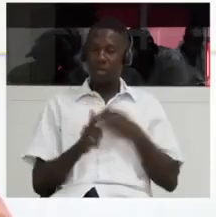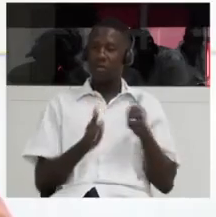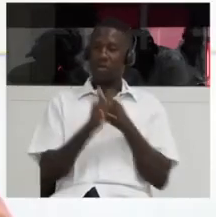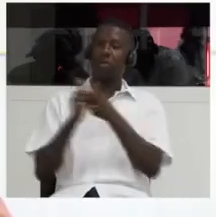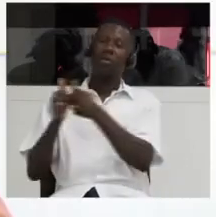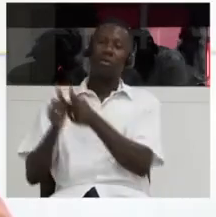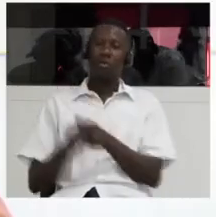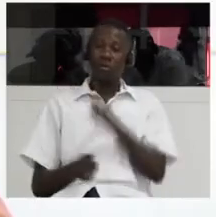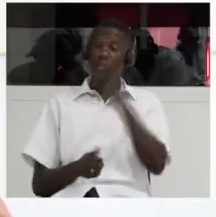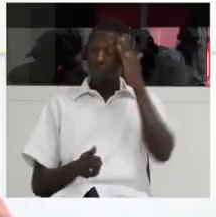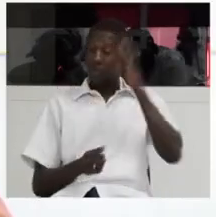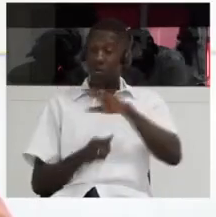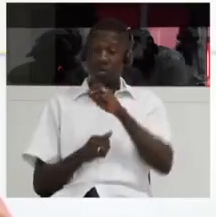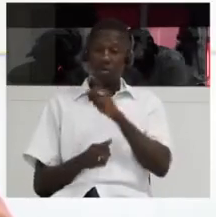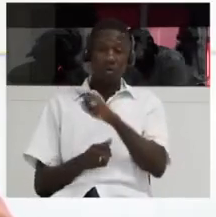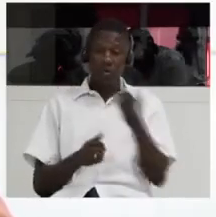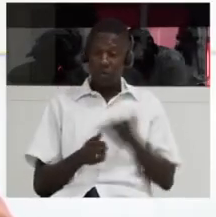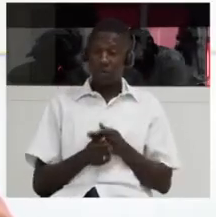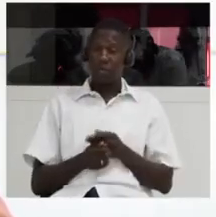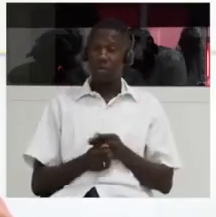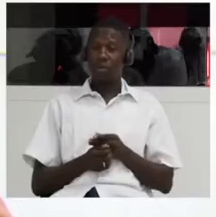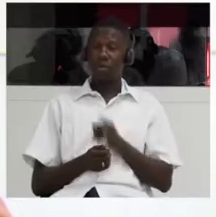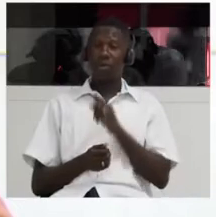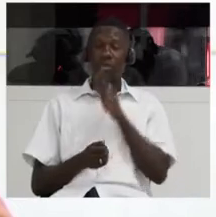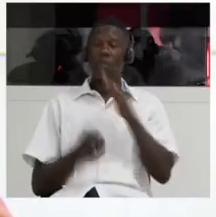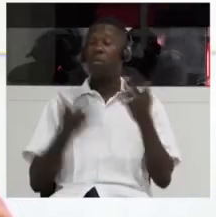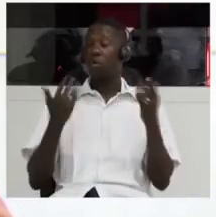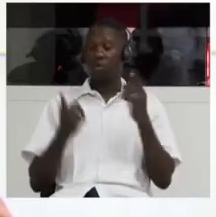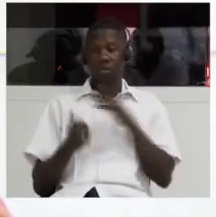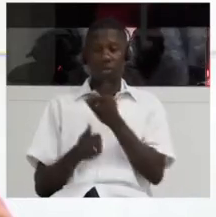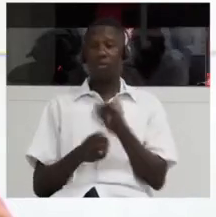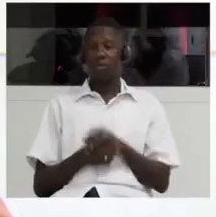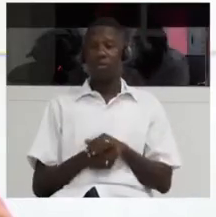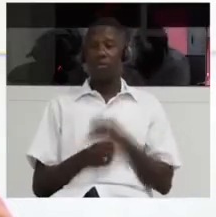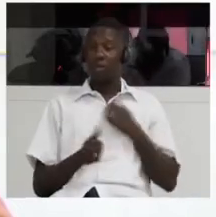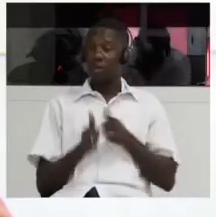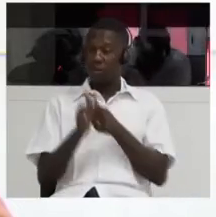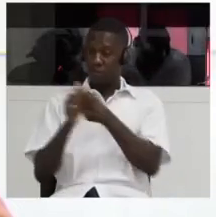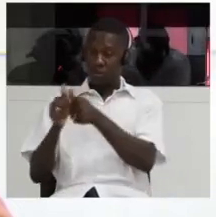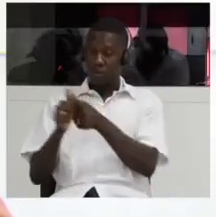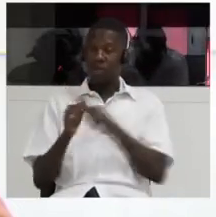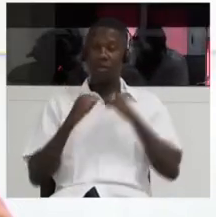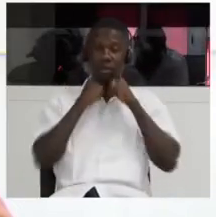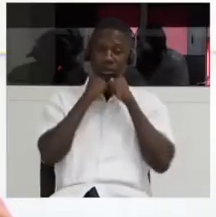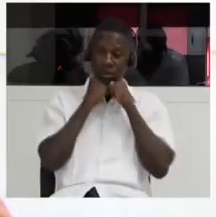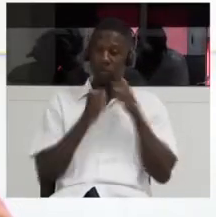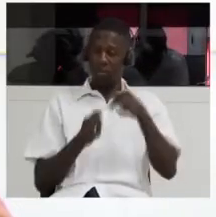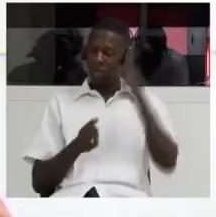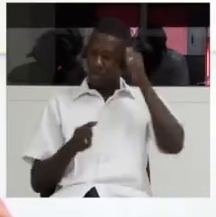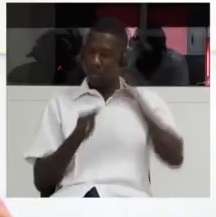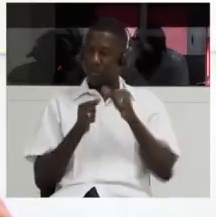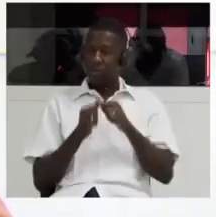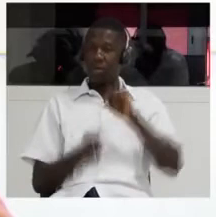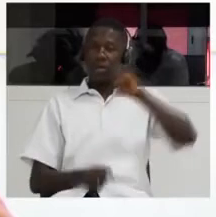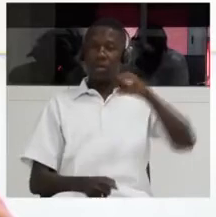of them. Kindly tell us who they were. For the orderlies of Sana Sabali, I can remember JCB.